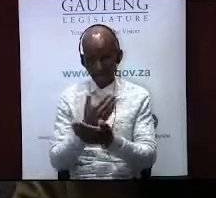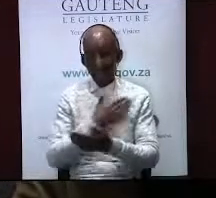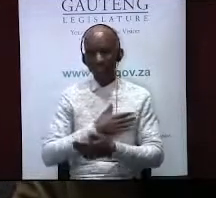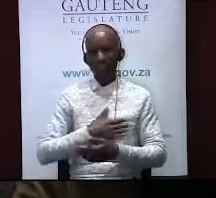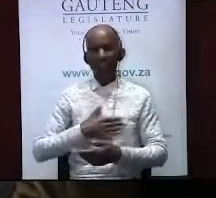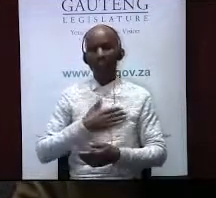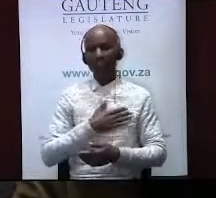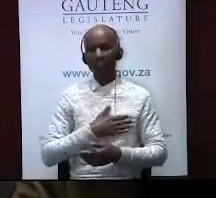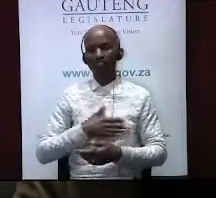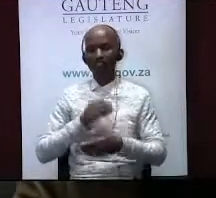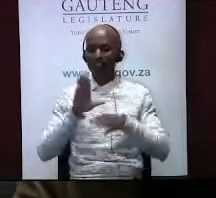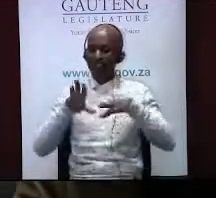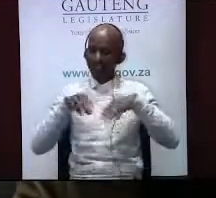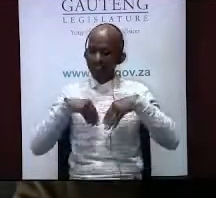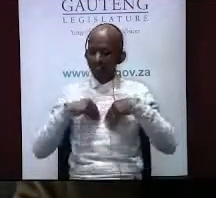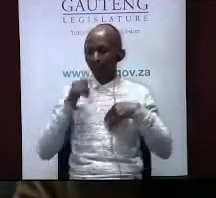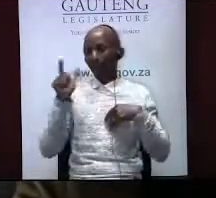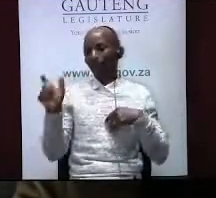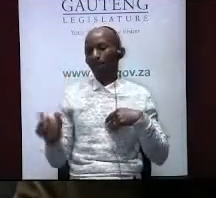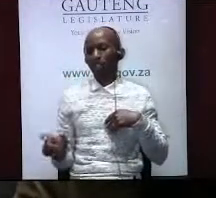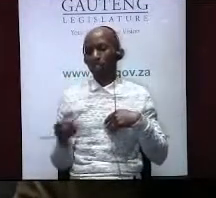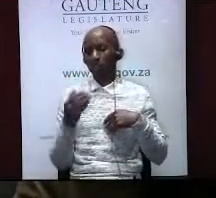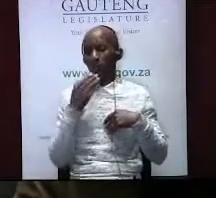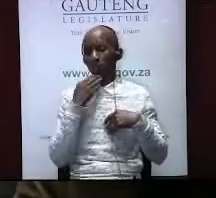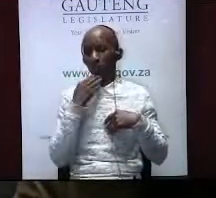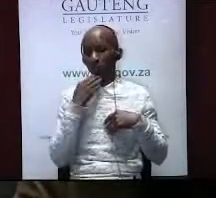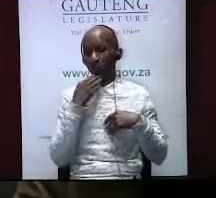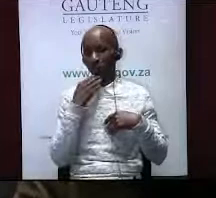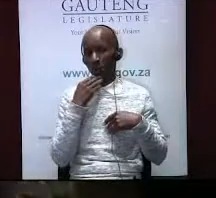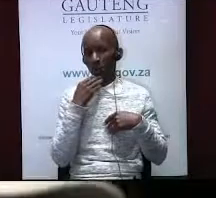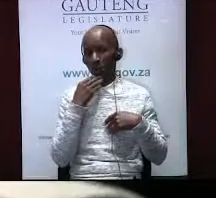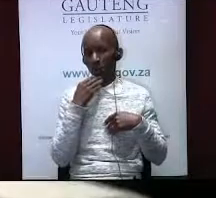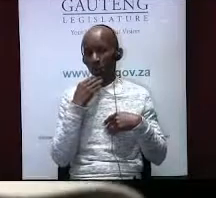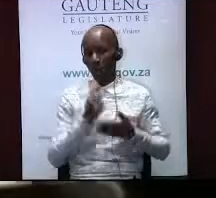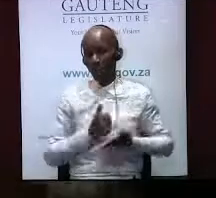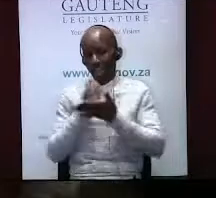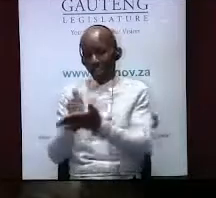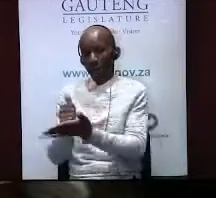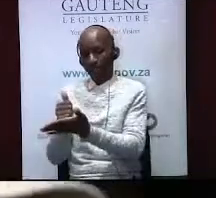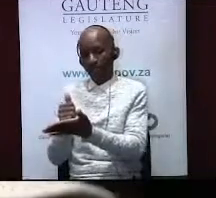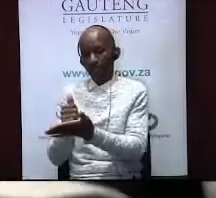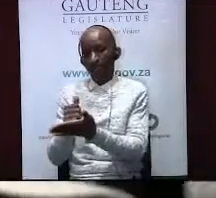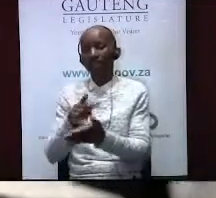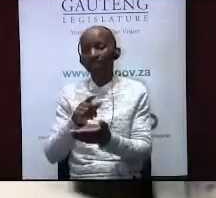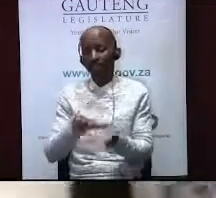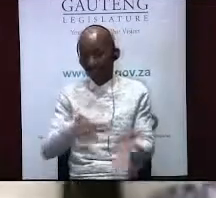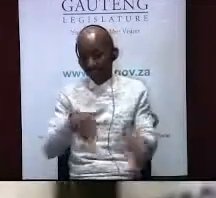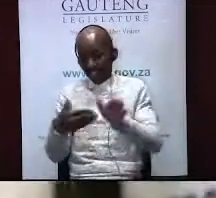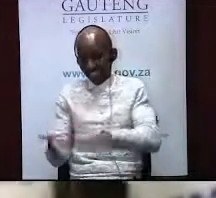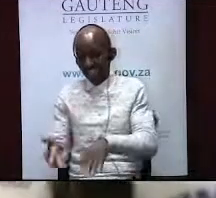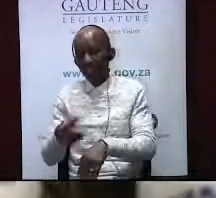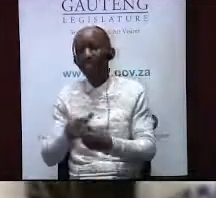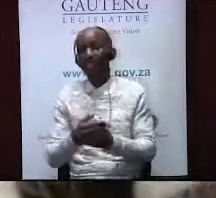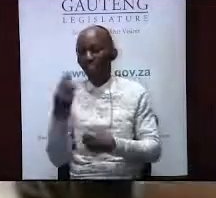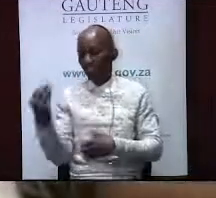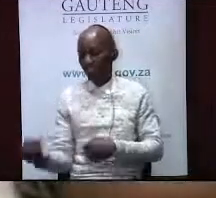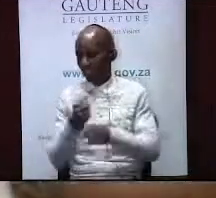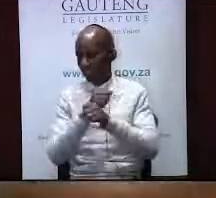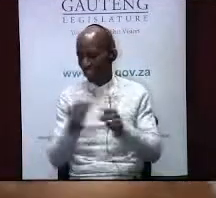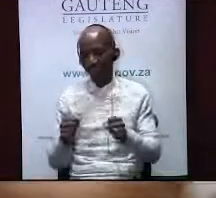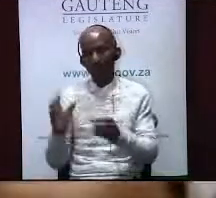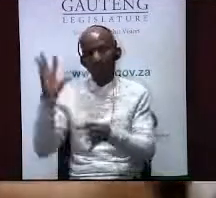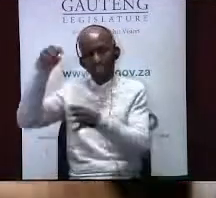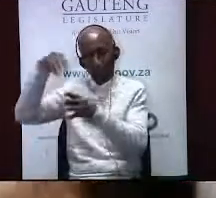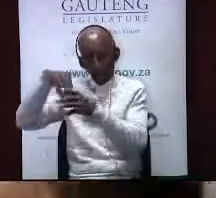they have received somebody who take them into consideration. Since the death of her child, she was never put into